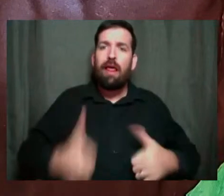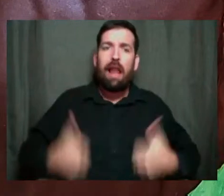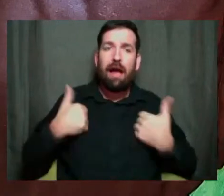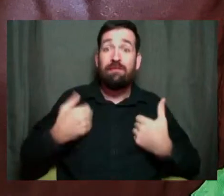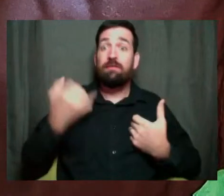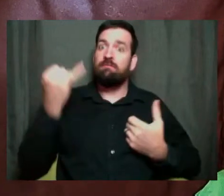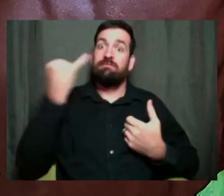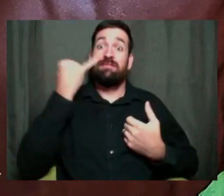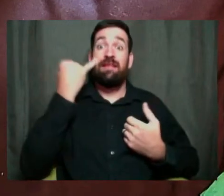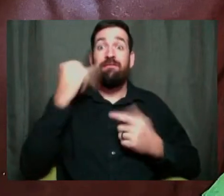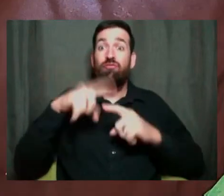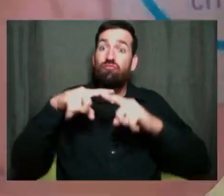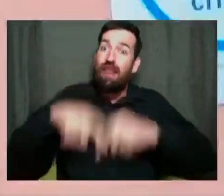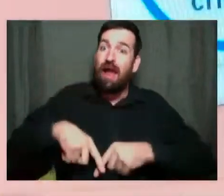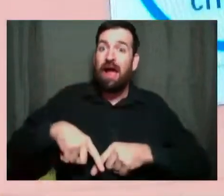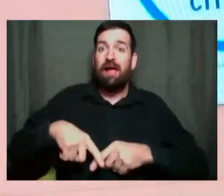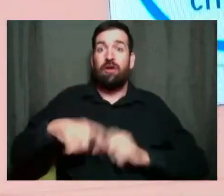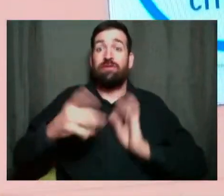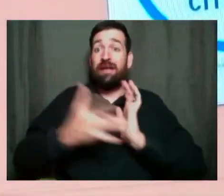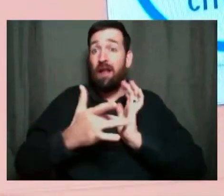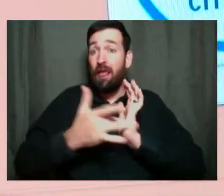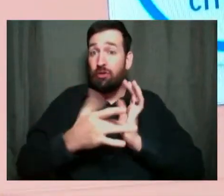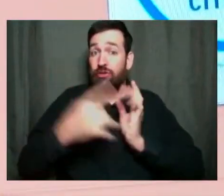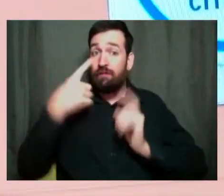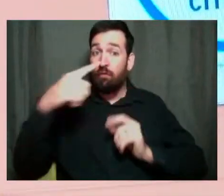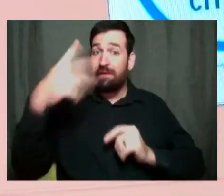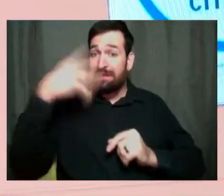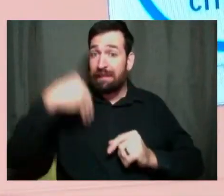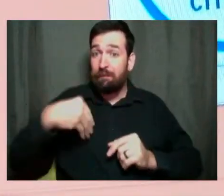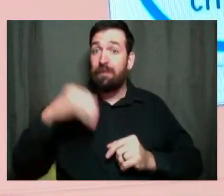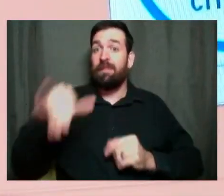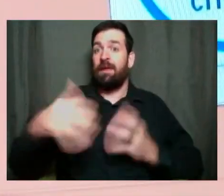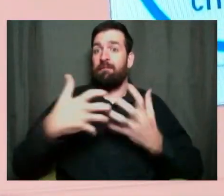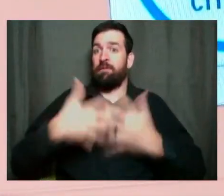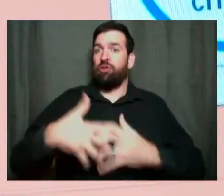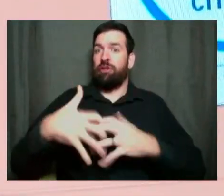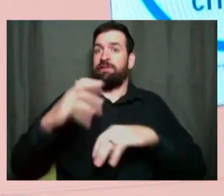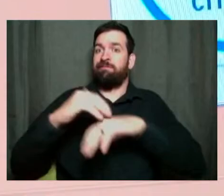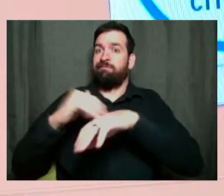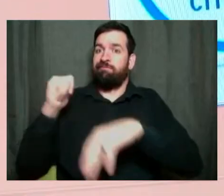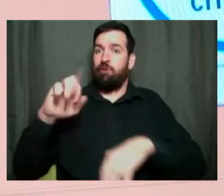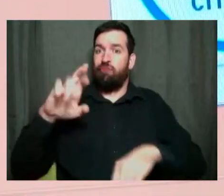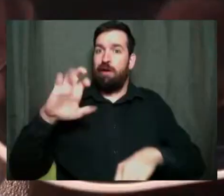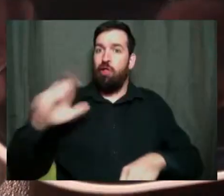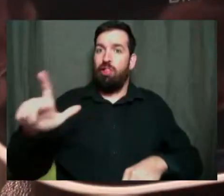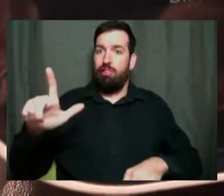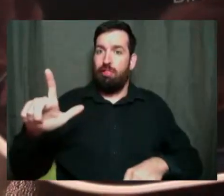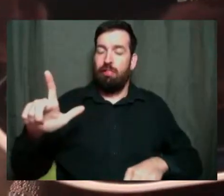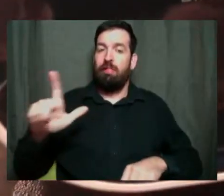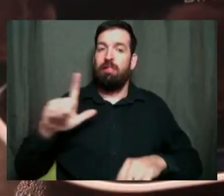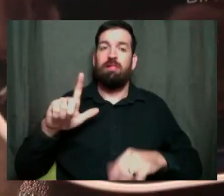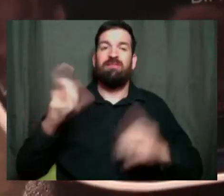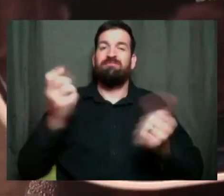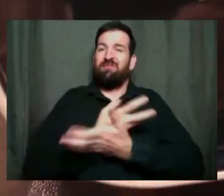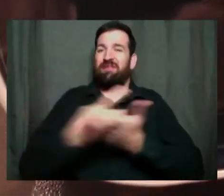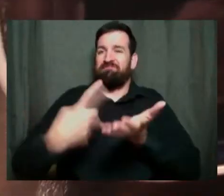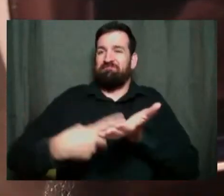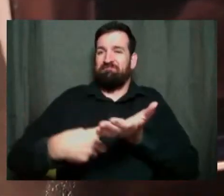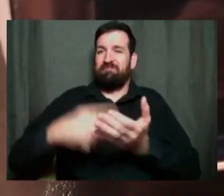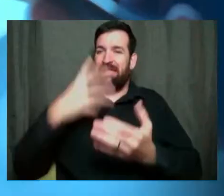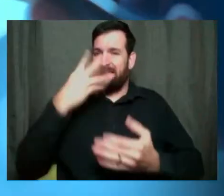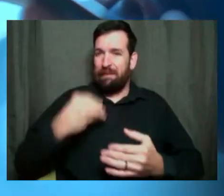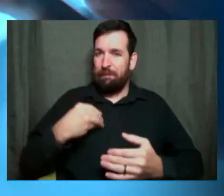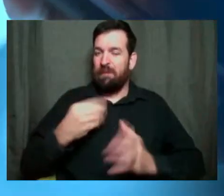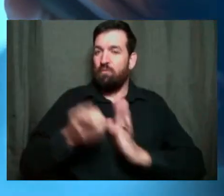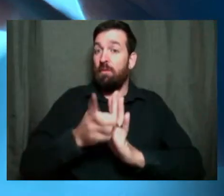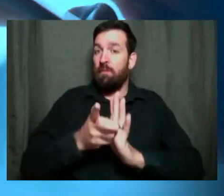technology to help you sleep at night. Now that machine is on the recall list. So we're going to dive into all things sleep this morning here in just a moment. So be sure to get your